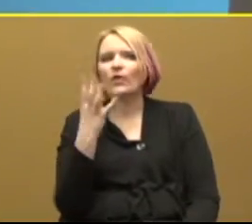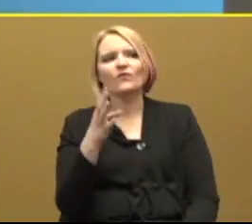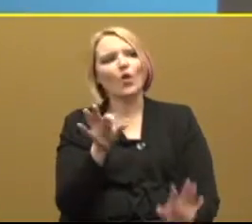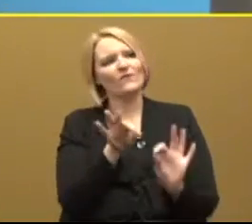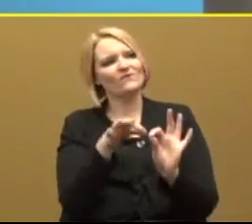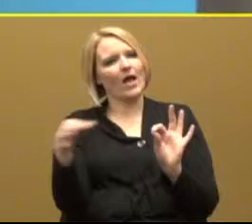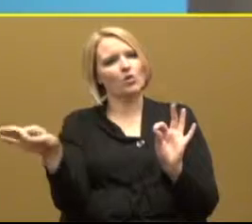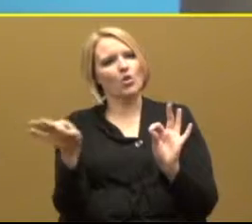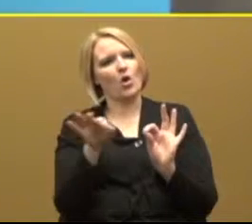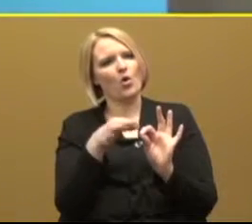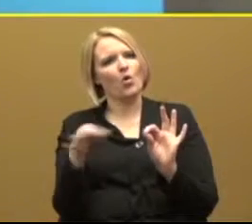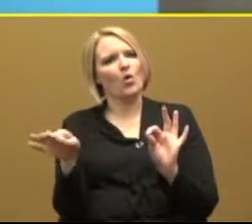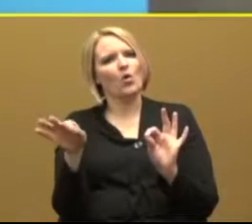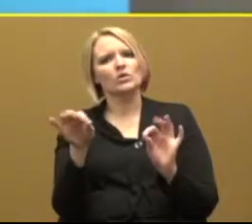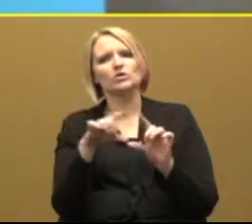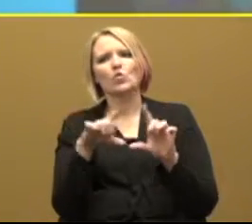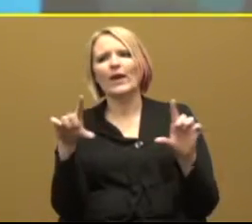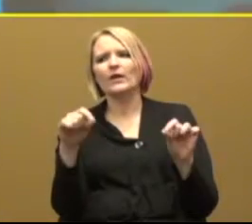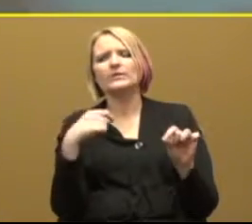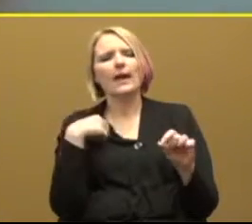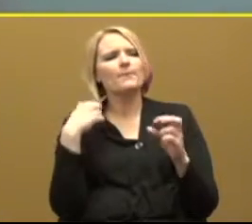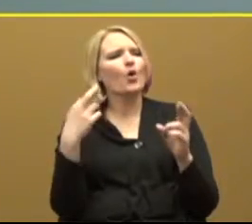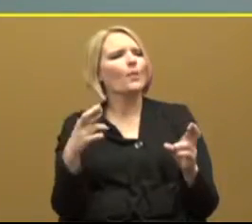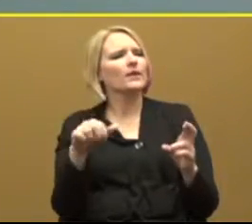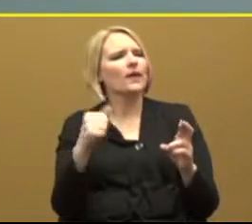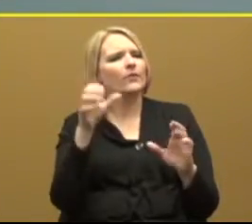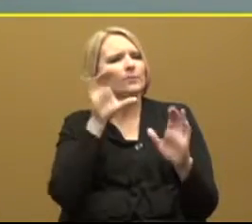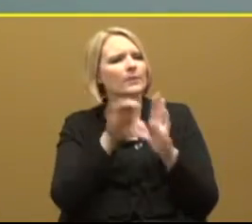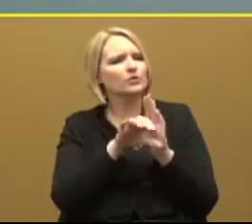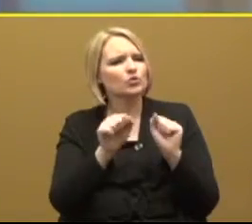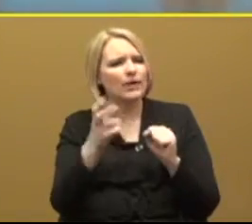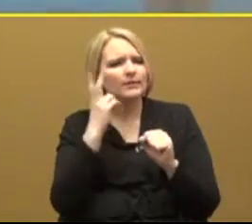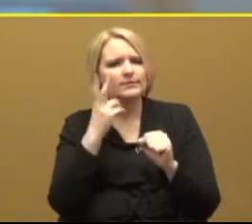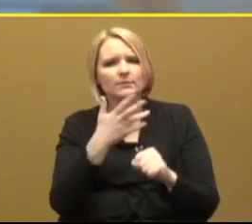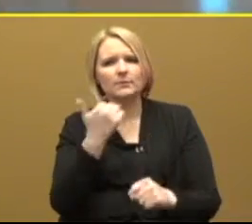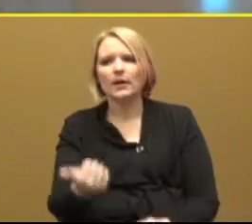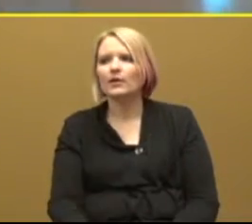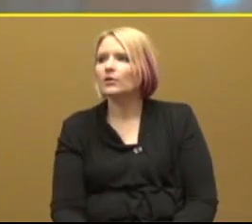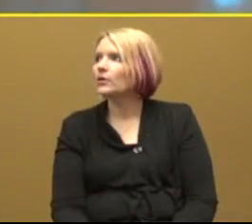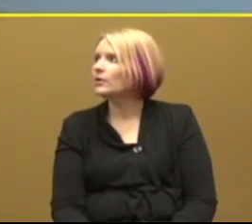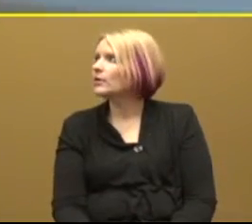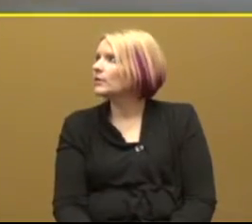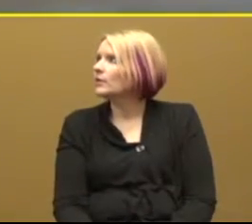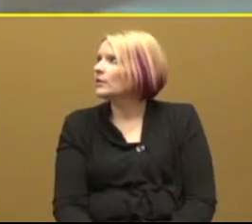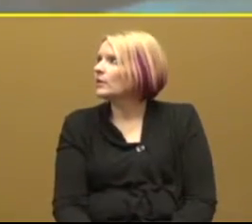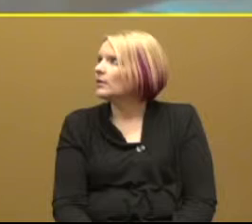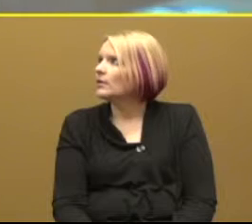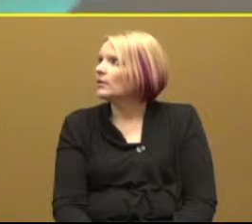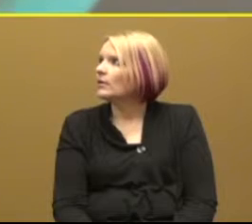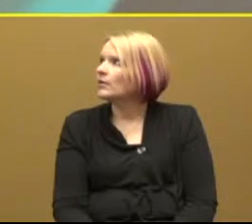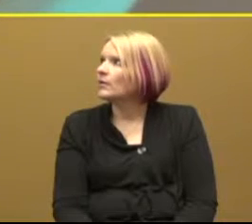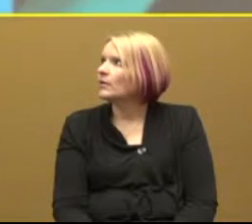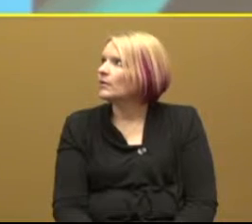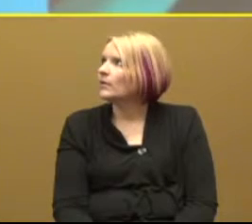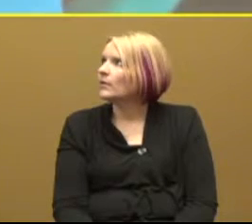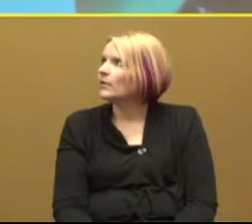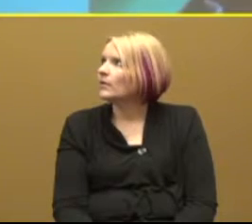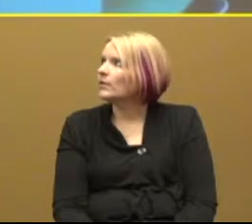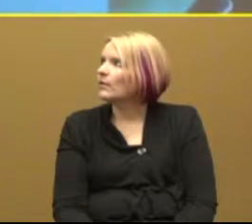Velcro squares? I'm hoping that in another picture you can actually see, let me